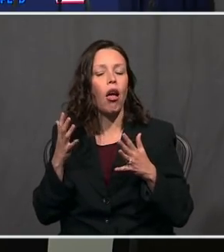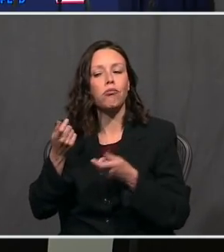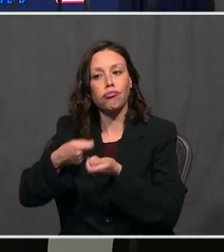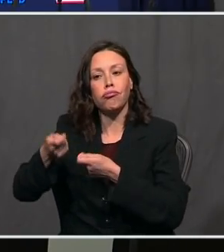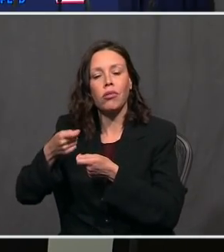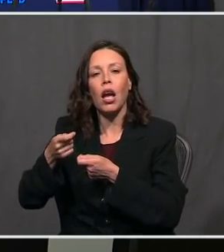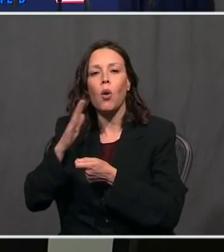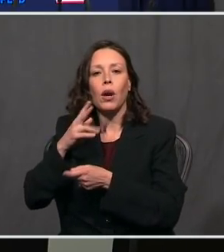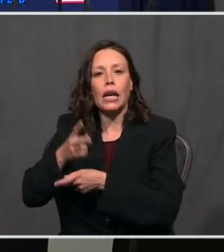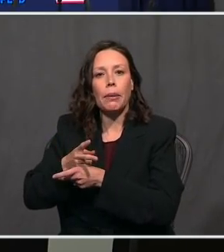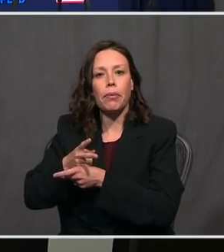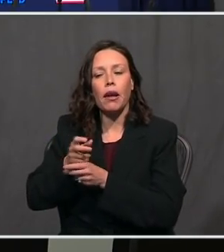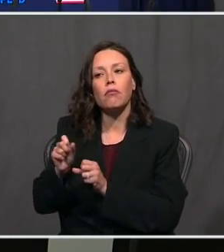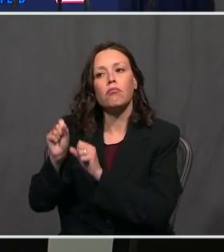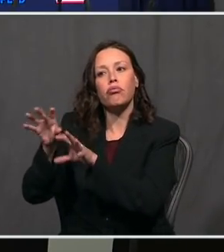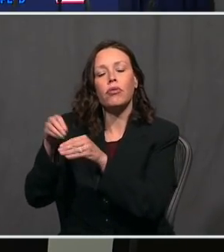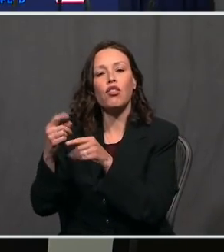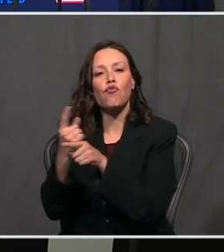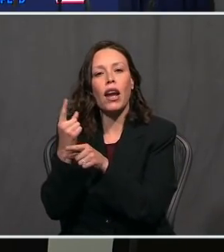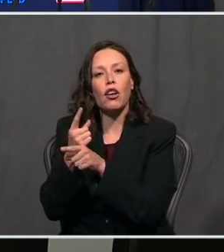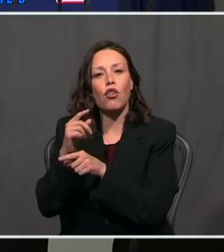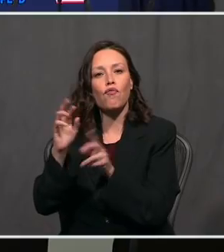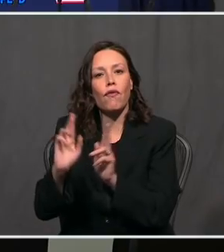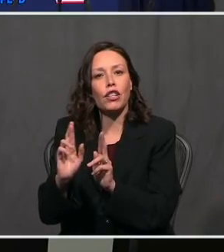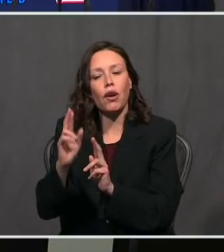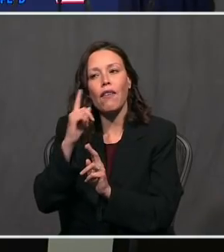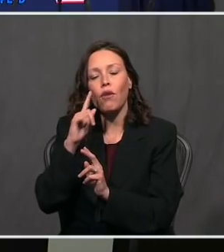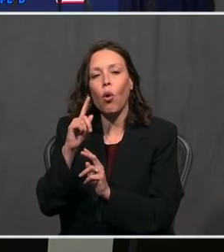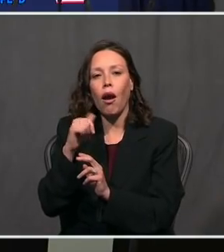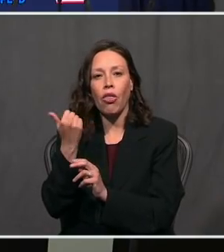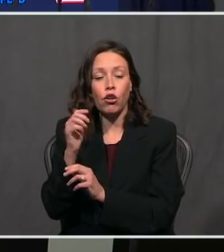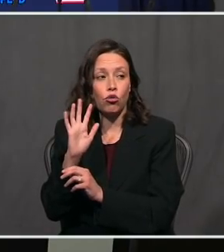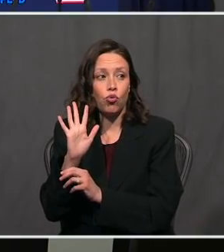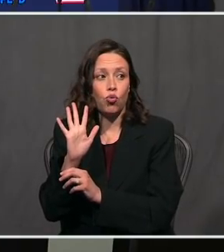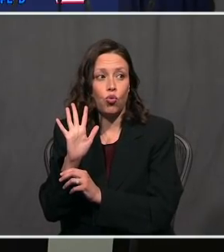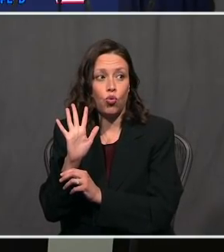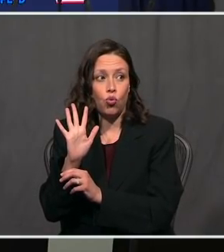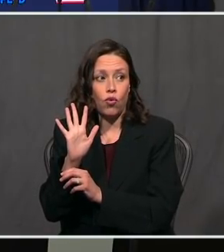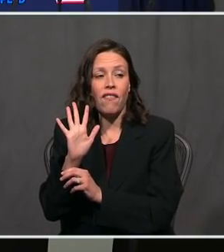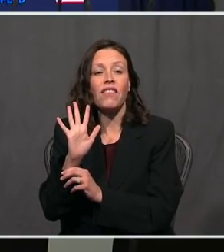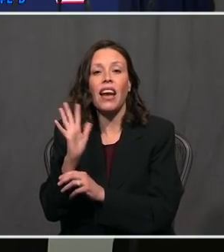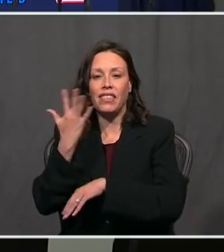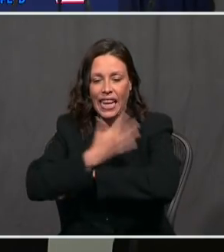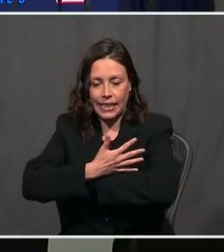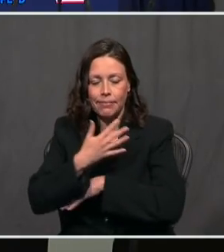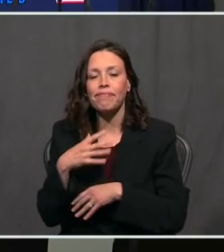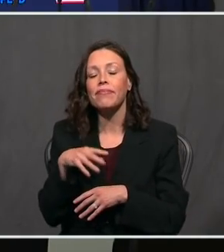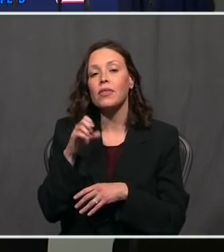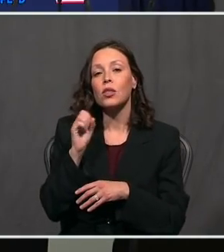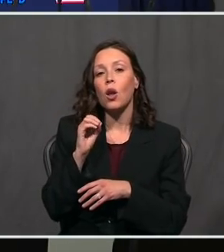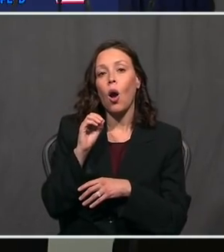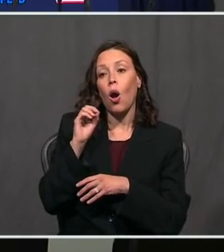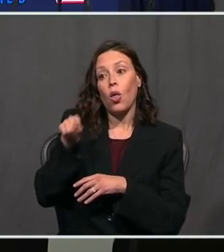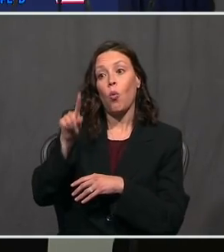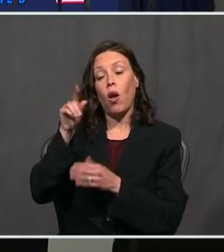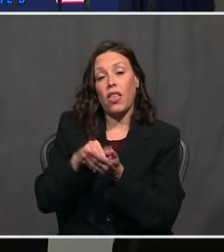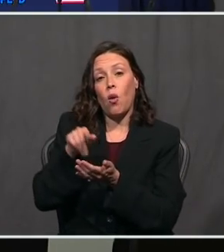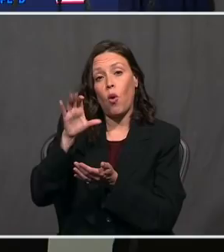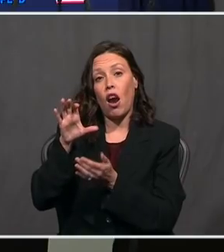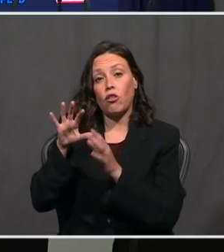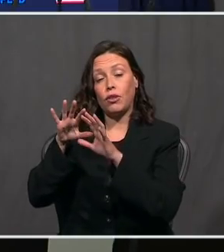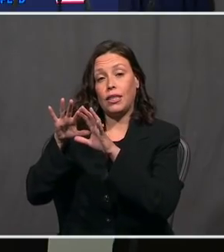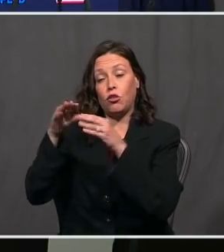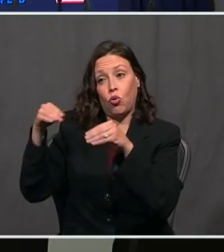kept at regular refrigerated temperature for another 5 days. So think of it as these 1,100 depots will get the